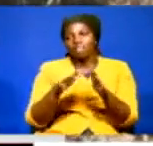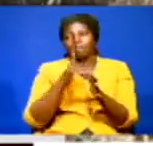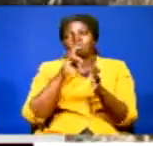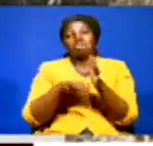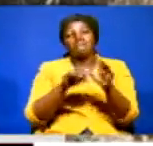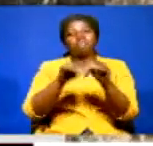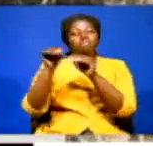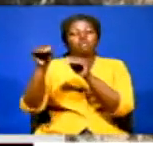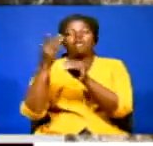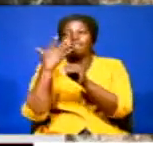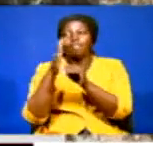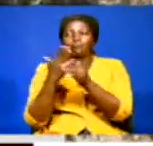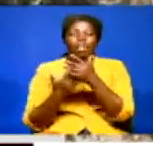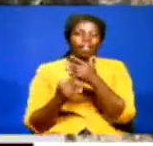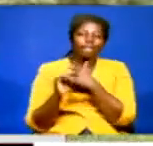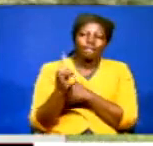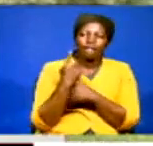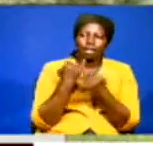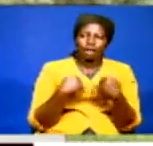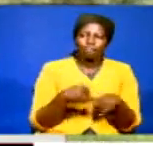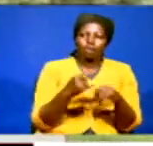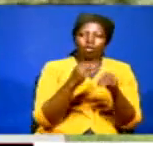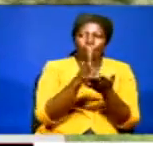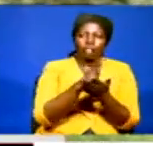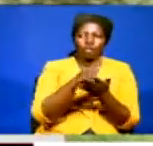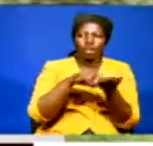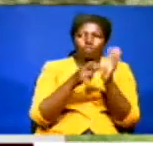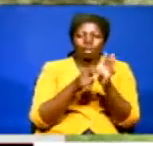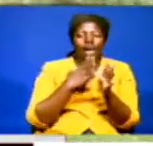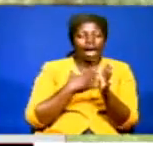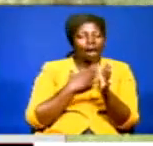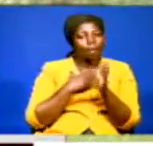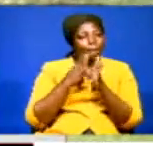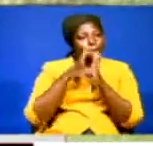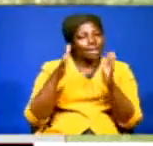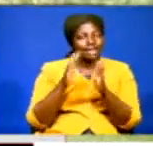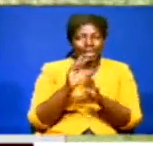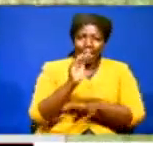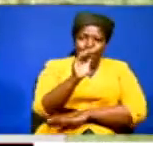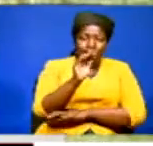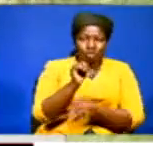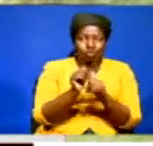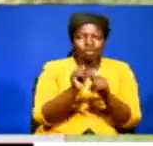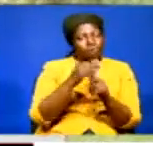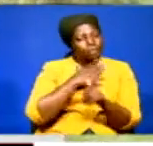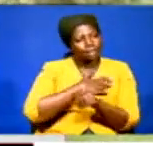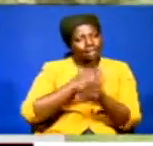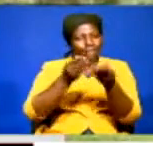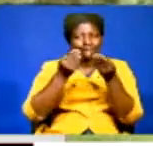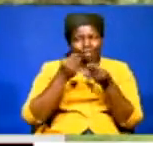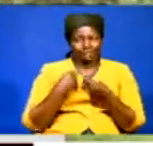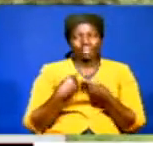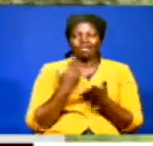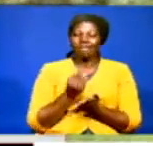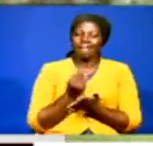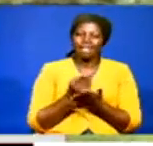by the initial implementation phase of the project. Ombi letu kuu ni kwamba jamani watukirimie watupe hata hela za